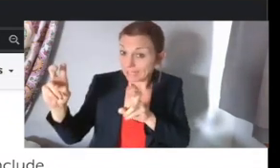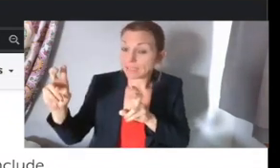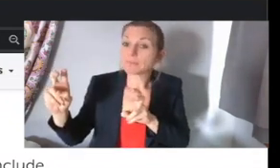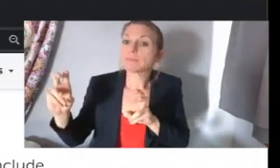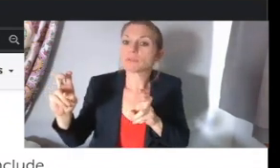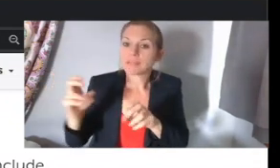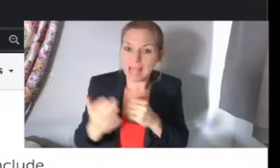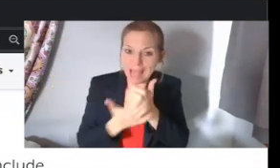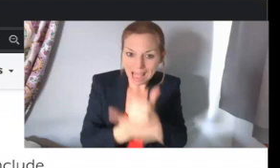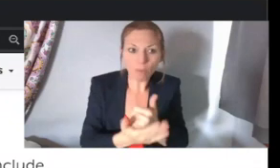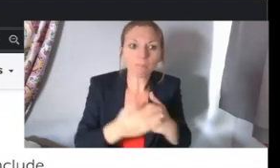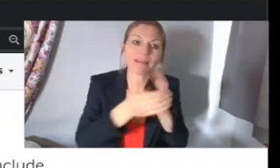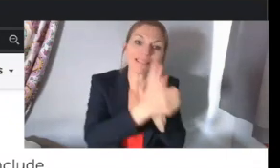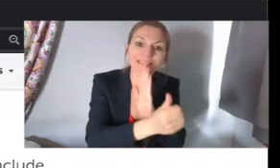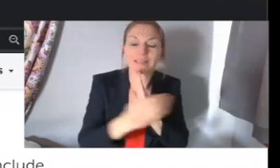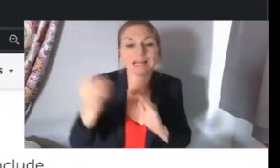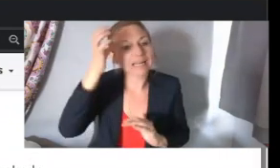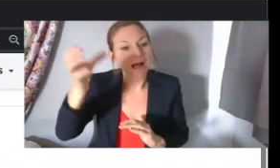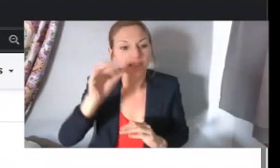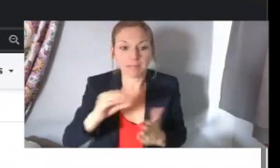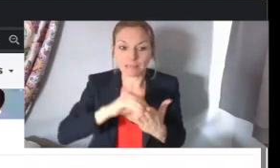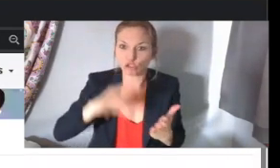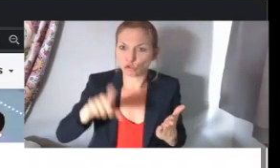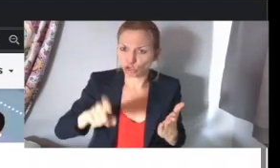concepts that students should be acquiring in these grades.